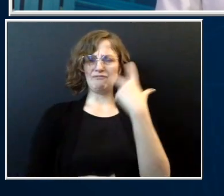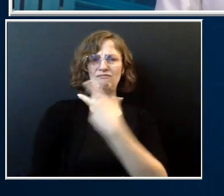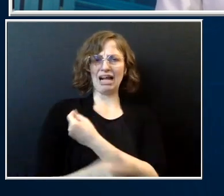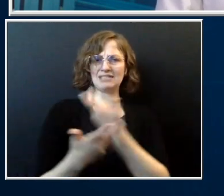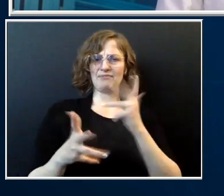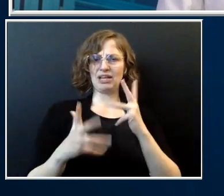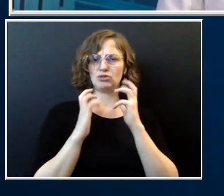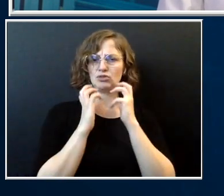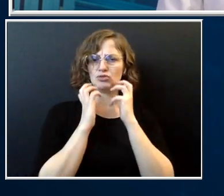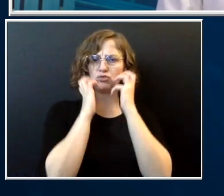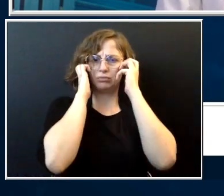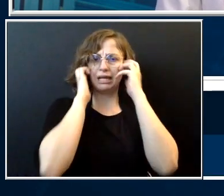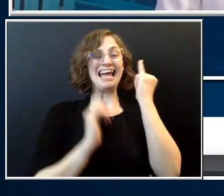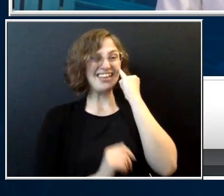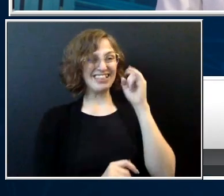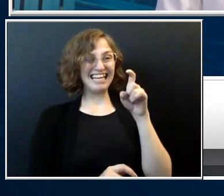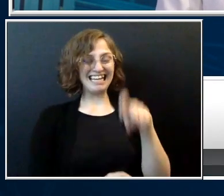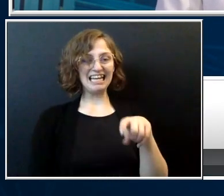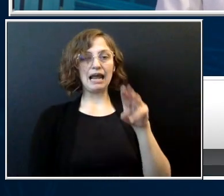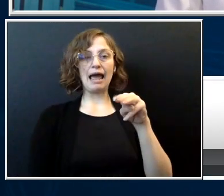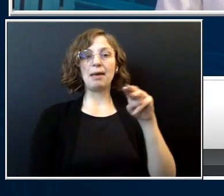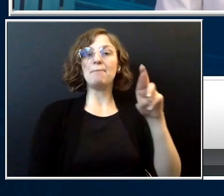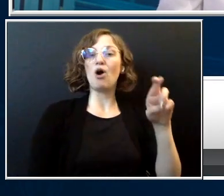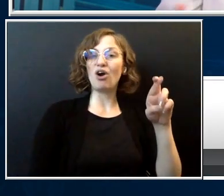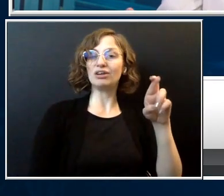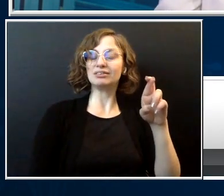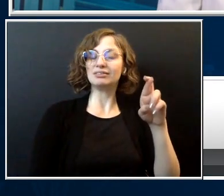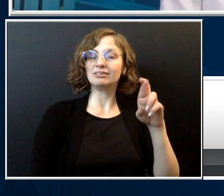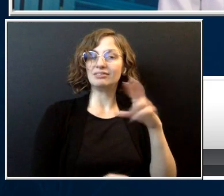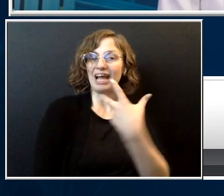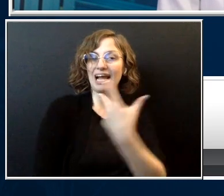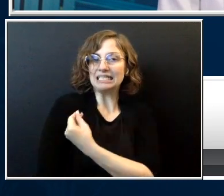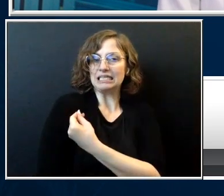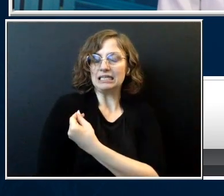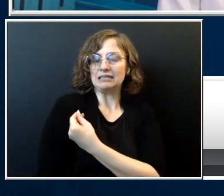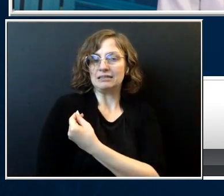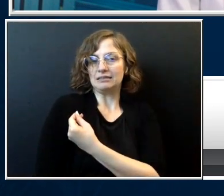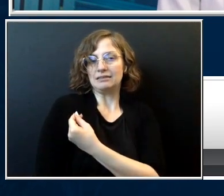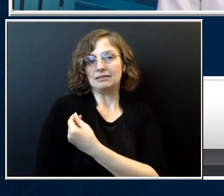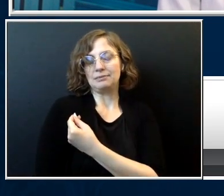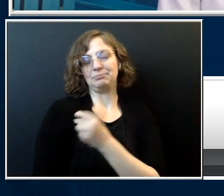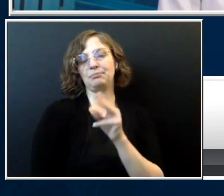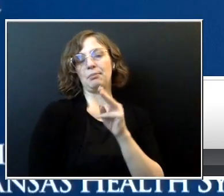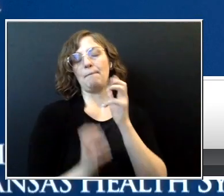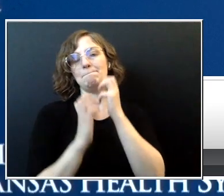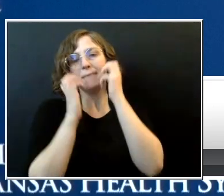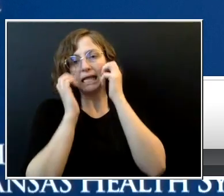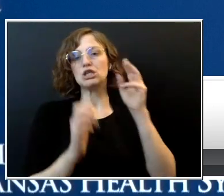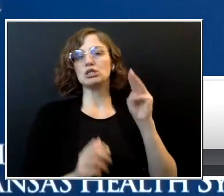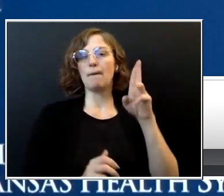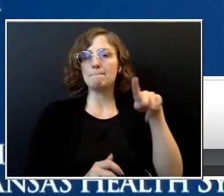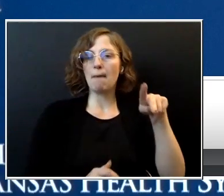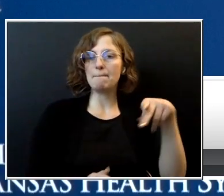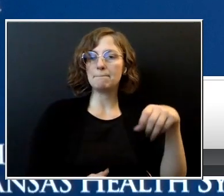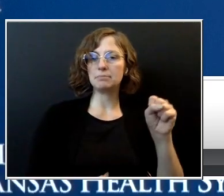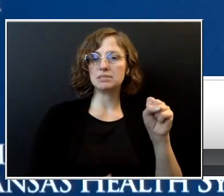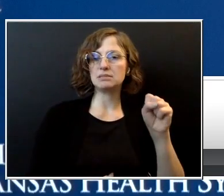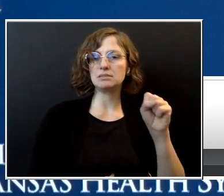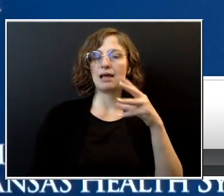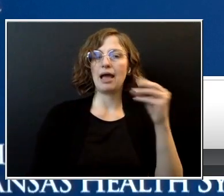MMR vaccine, what should they expect in the case of any side effects? Yeah, well, most